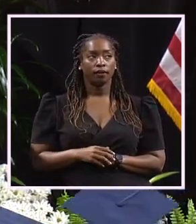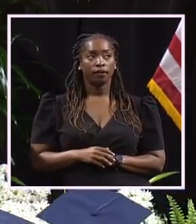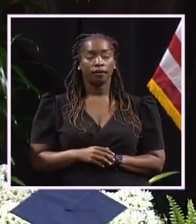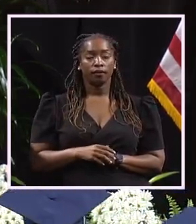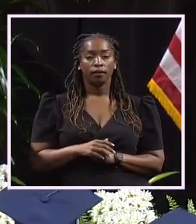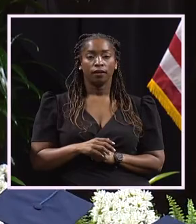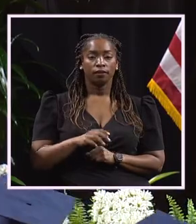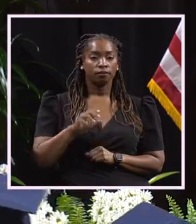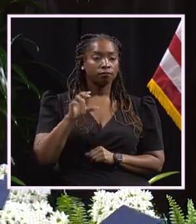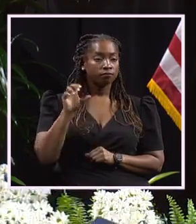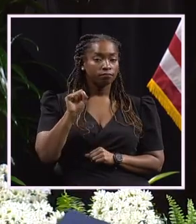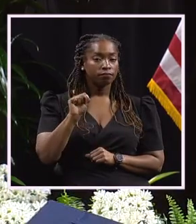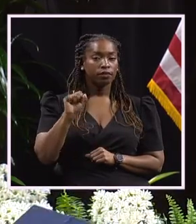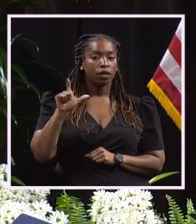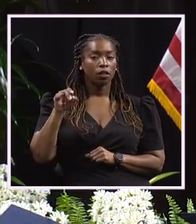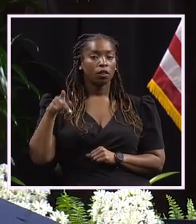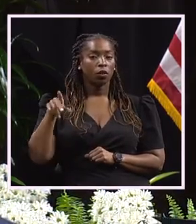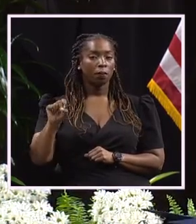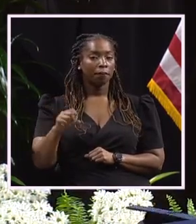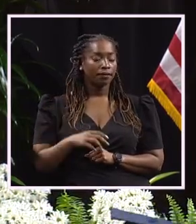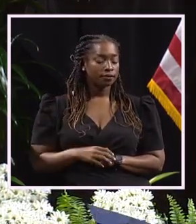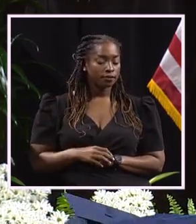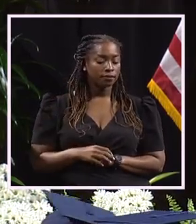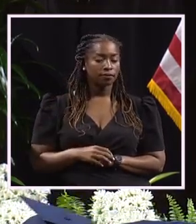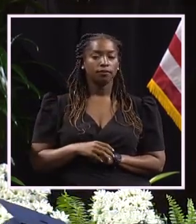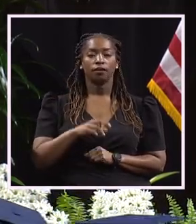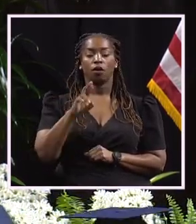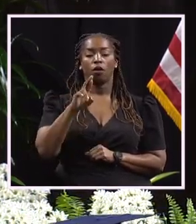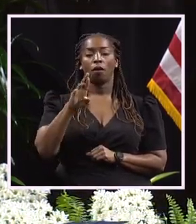Lopez, Jacobo R. Becca,